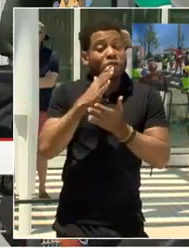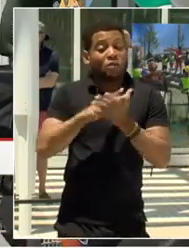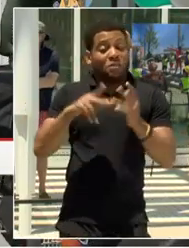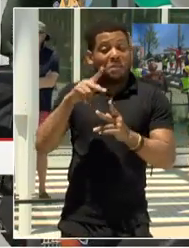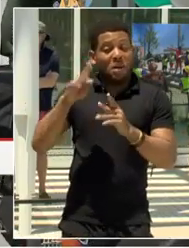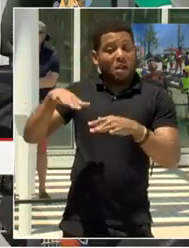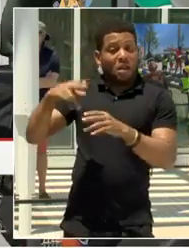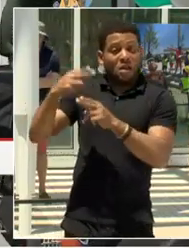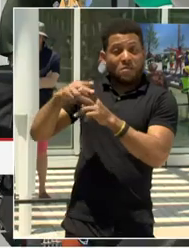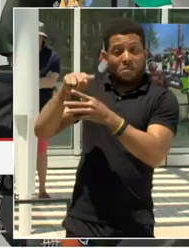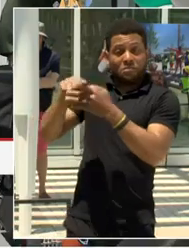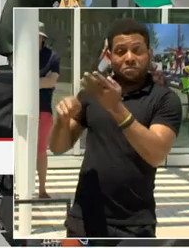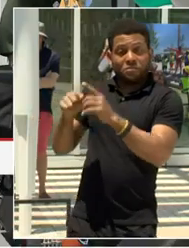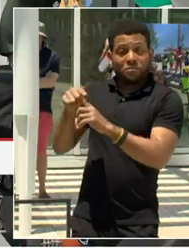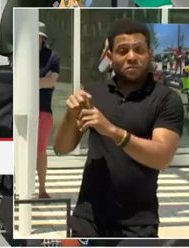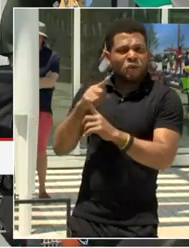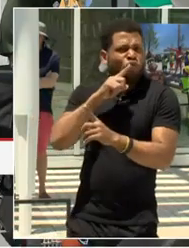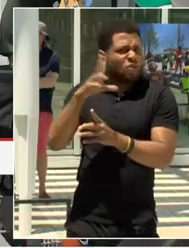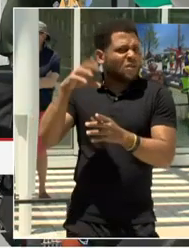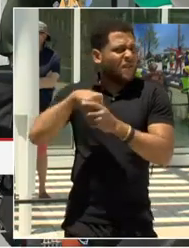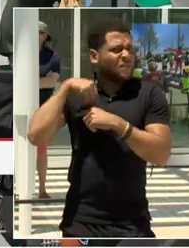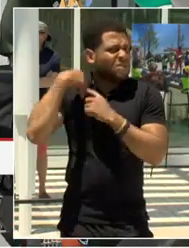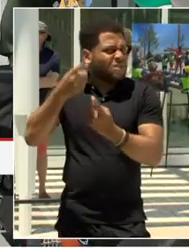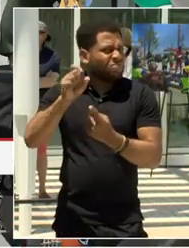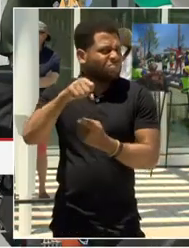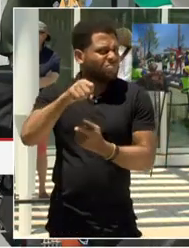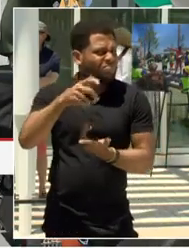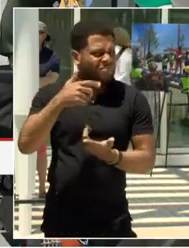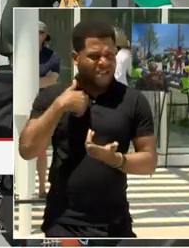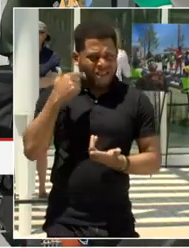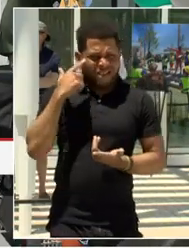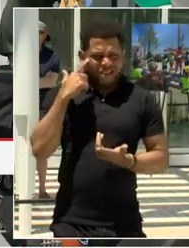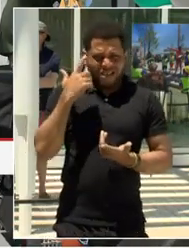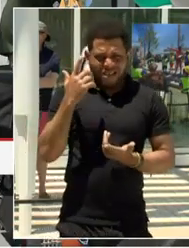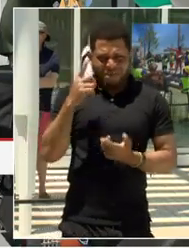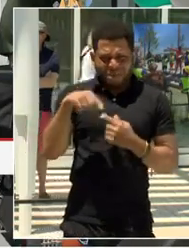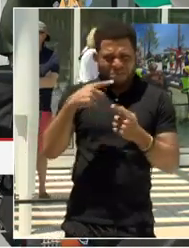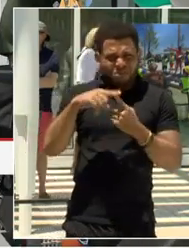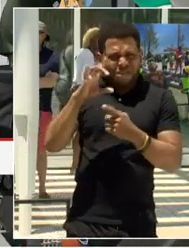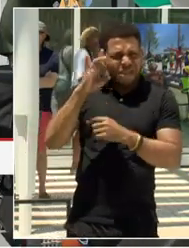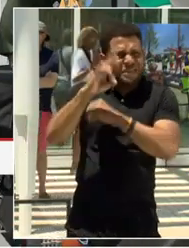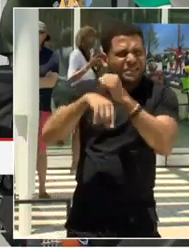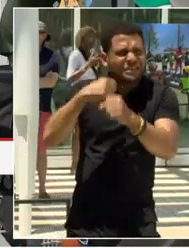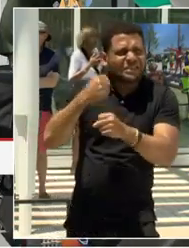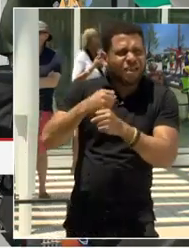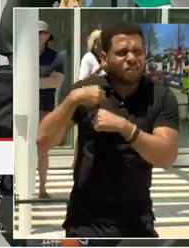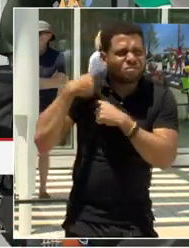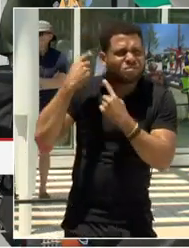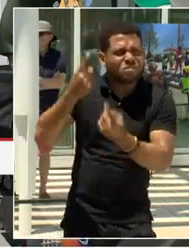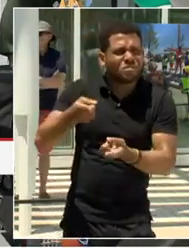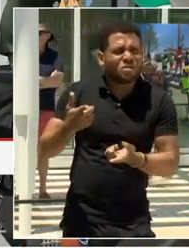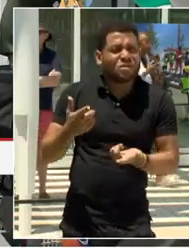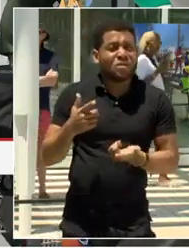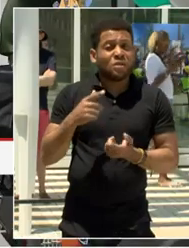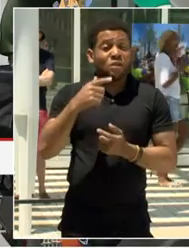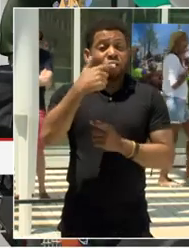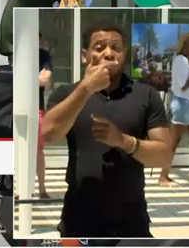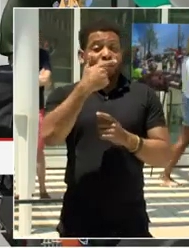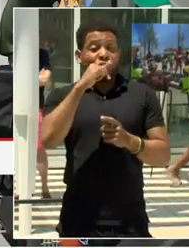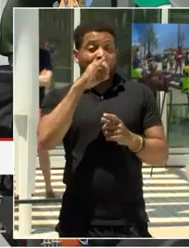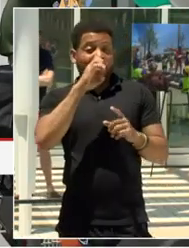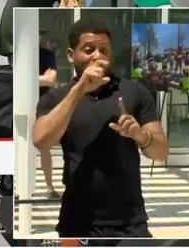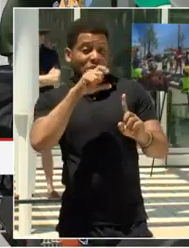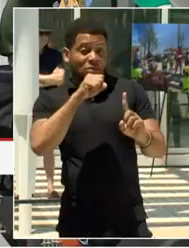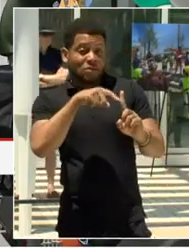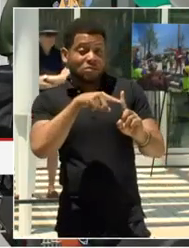this project since day one, I believe now close to 9 years ago. Again, I want to thank Jills, it's worth repeating. From the DGS team, I